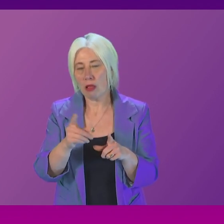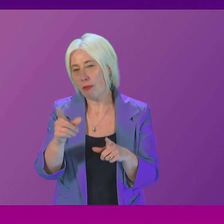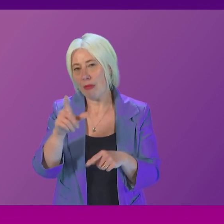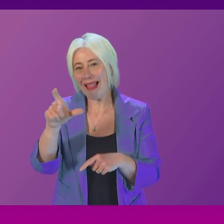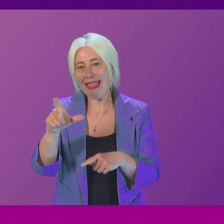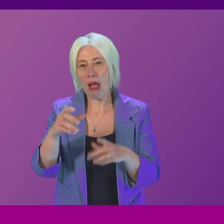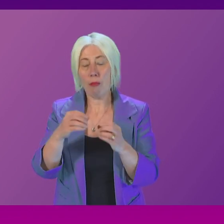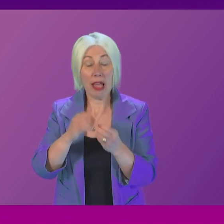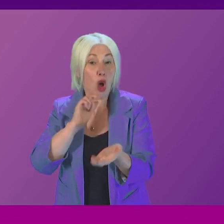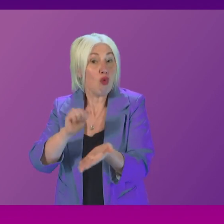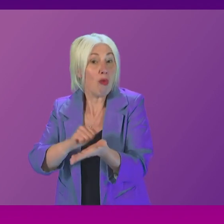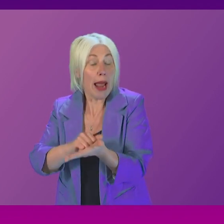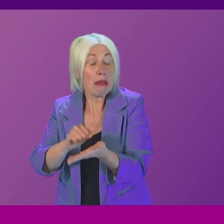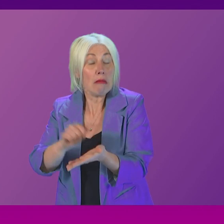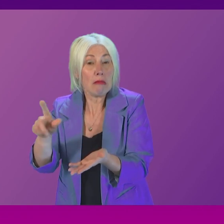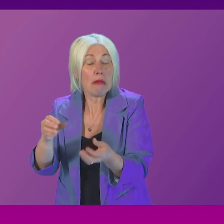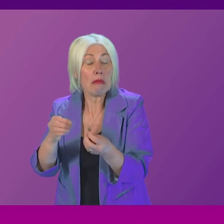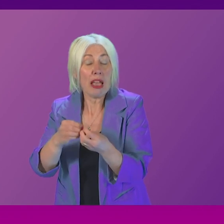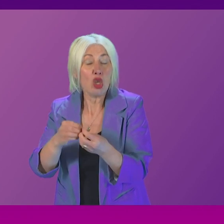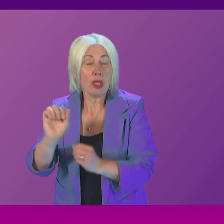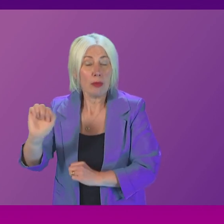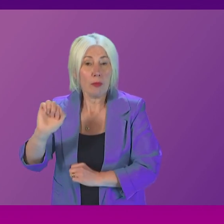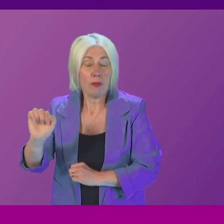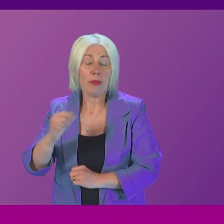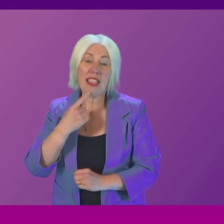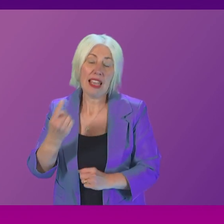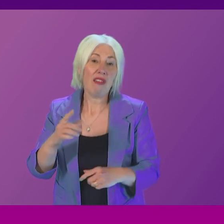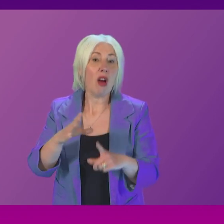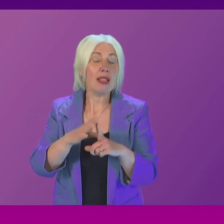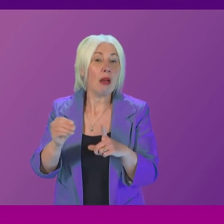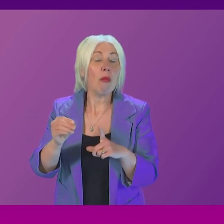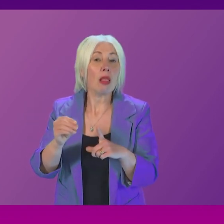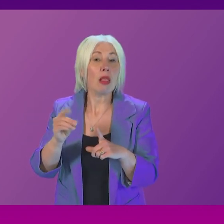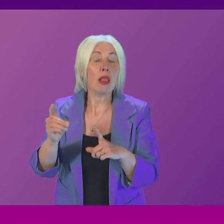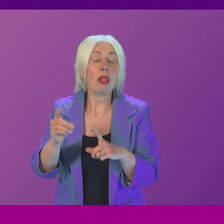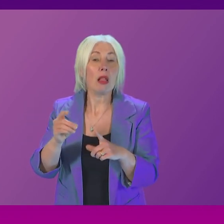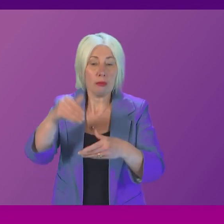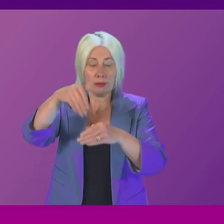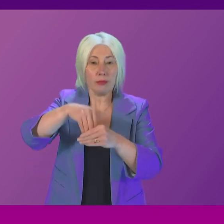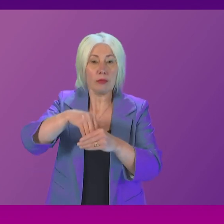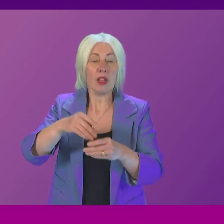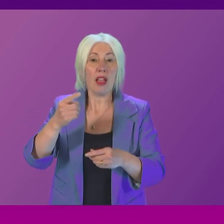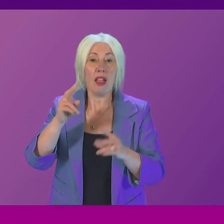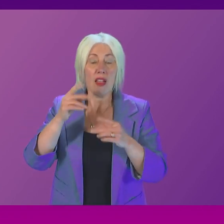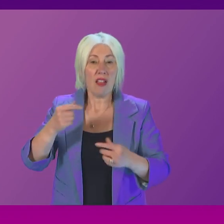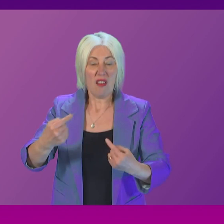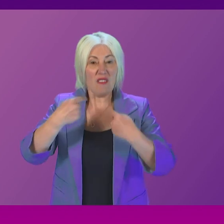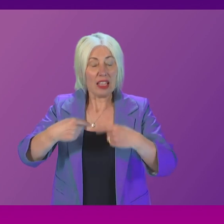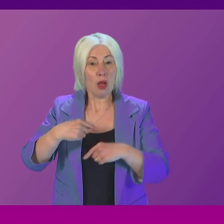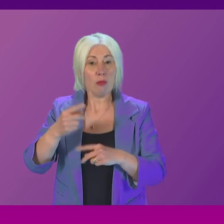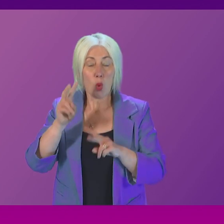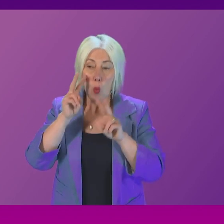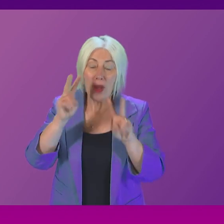Claire Baker rightly references in her contribution. So take, for example, what is in the Victims, Witnesses and Justice Reform Bill,